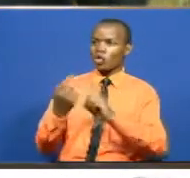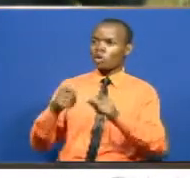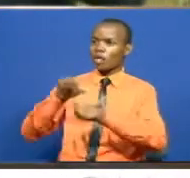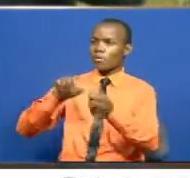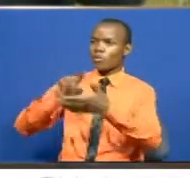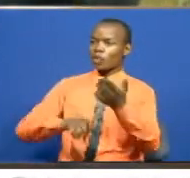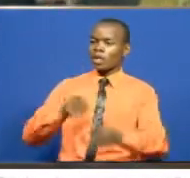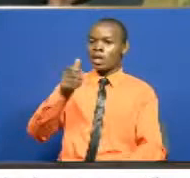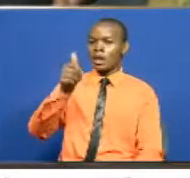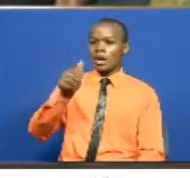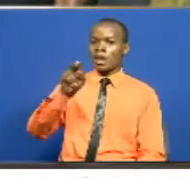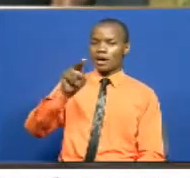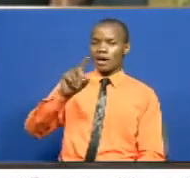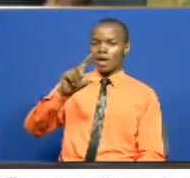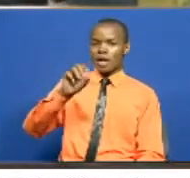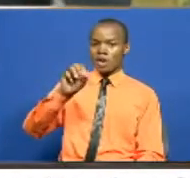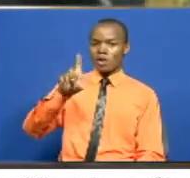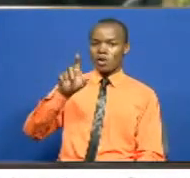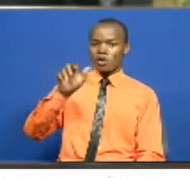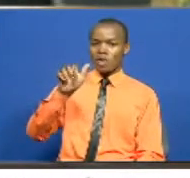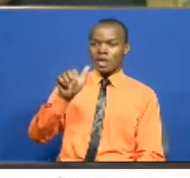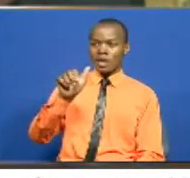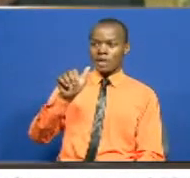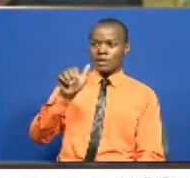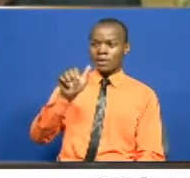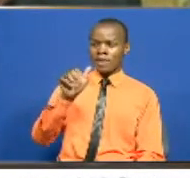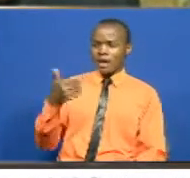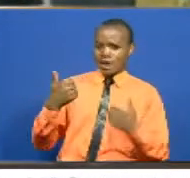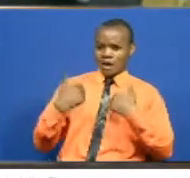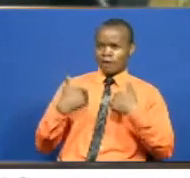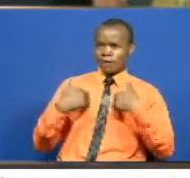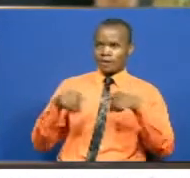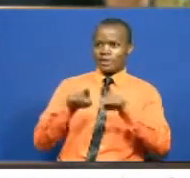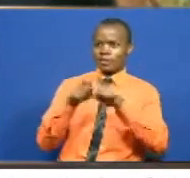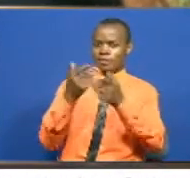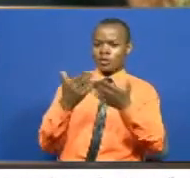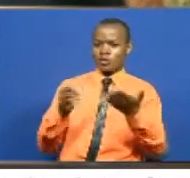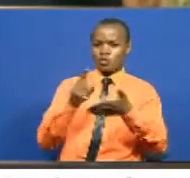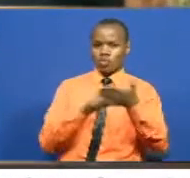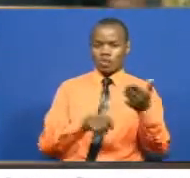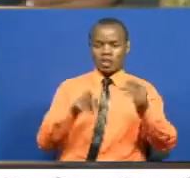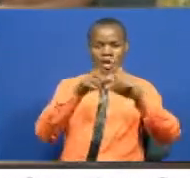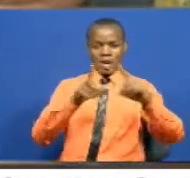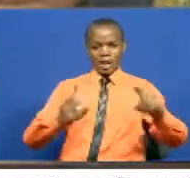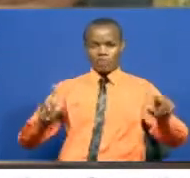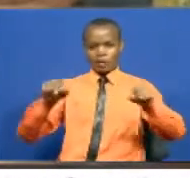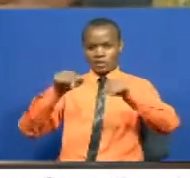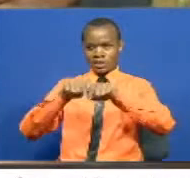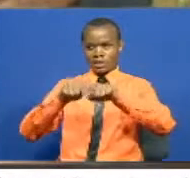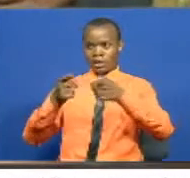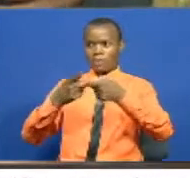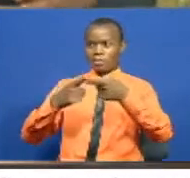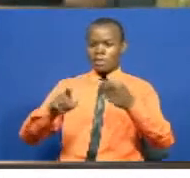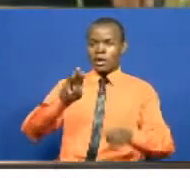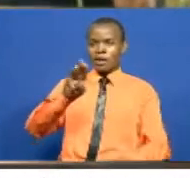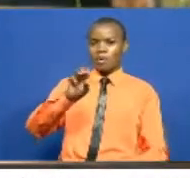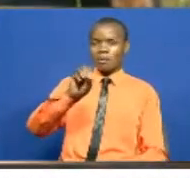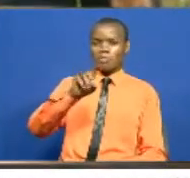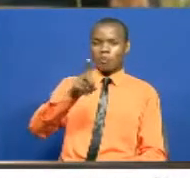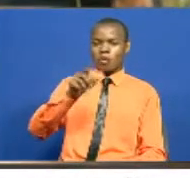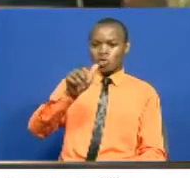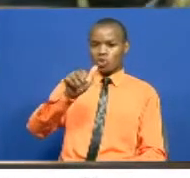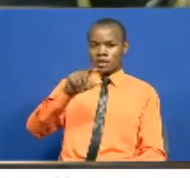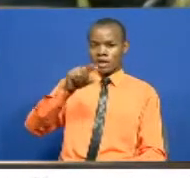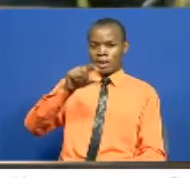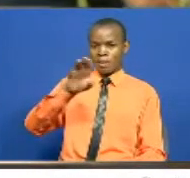Angola. Something that you share with Angola is basically the Portuguese language. Your takeout from that game that Mozambique played against Angola, it was